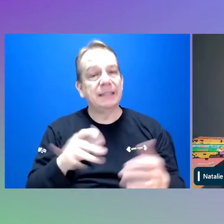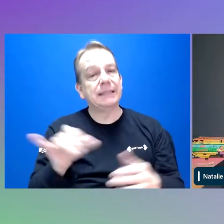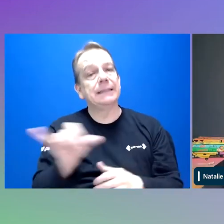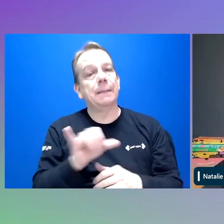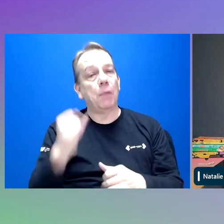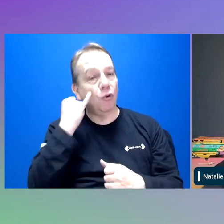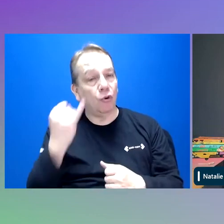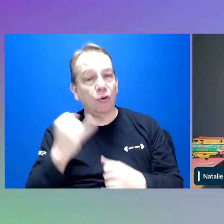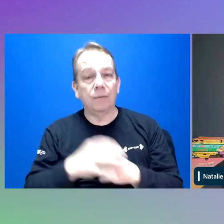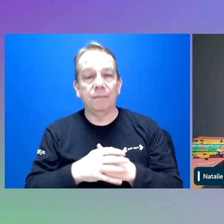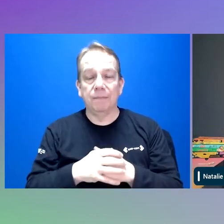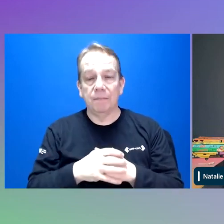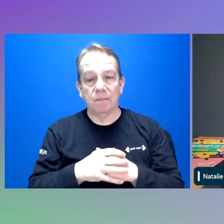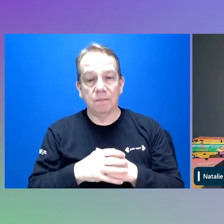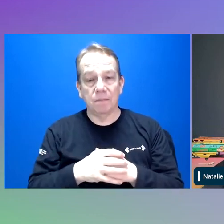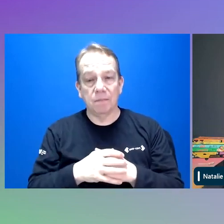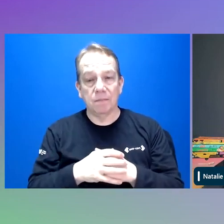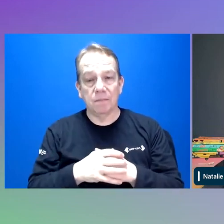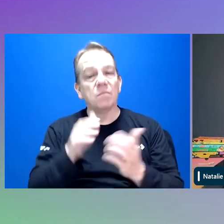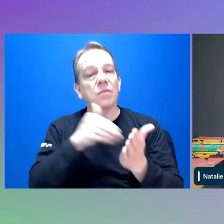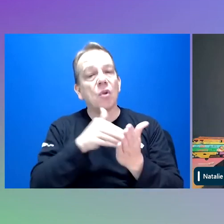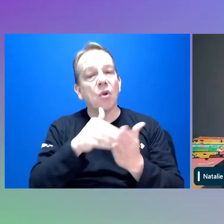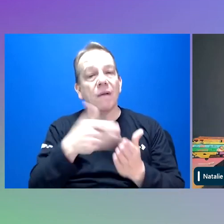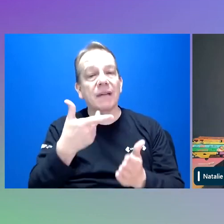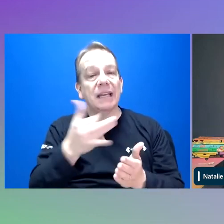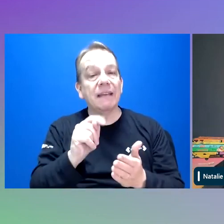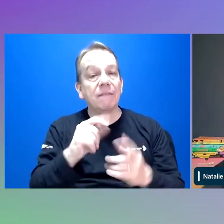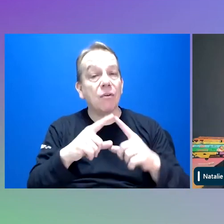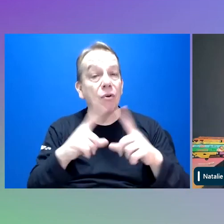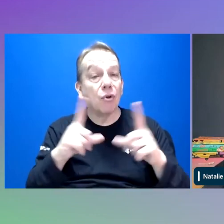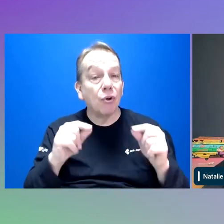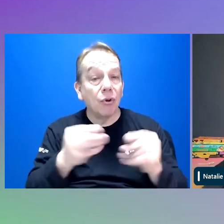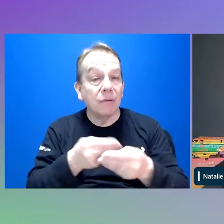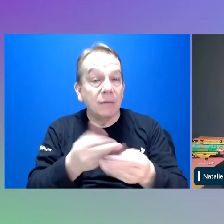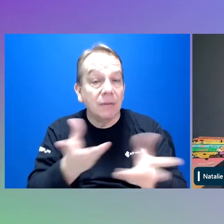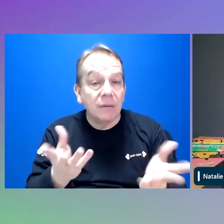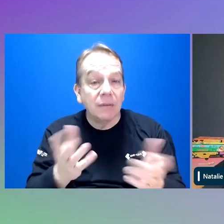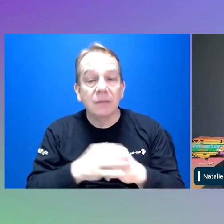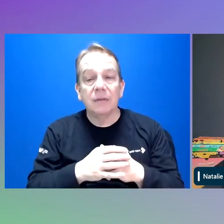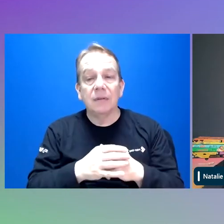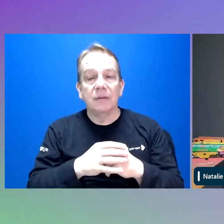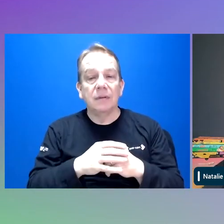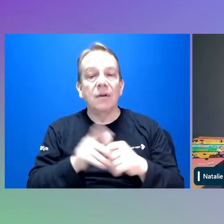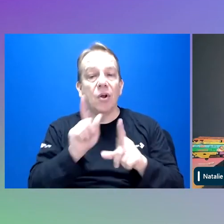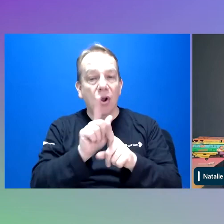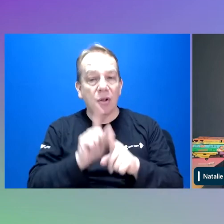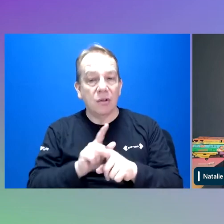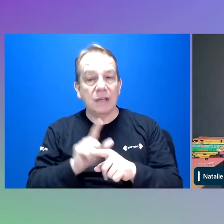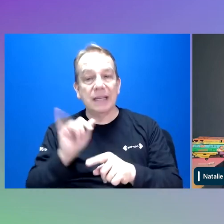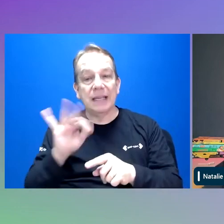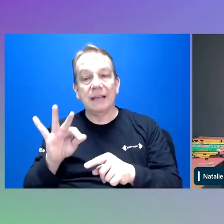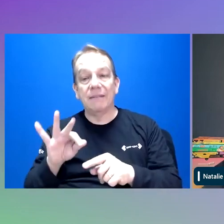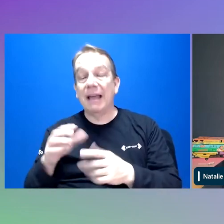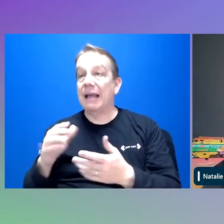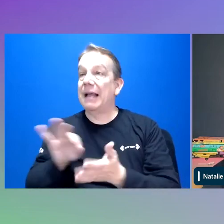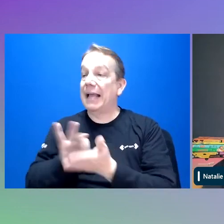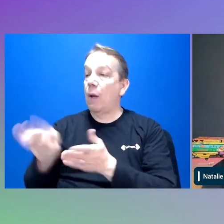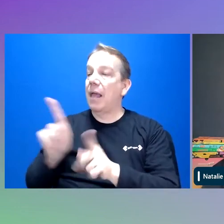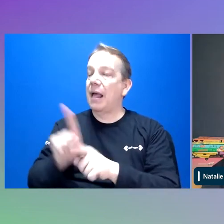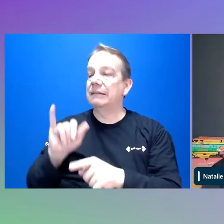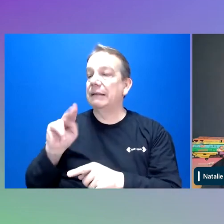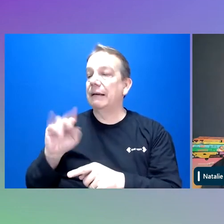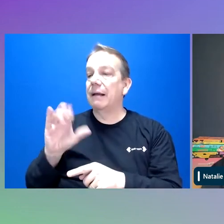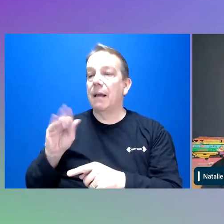is often gift cards, because there's also challenges there about if it counts as income, and if